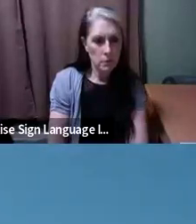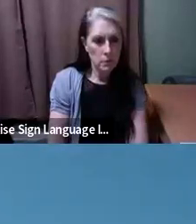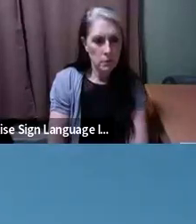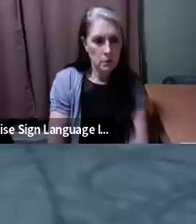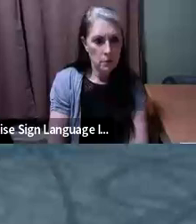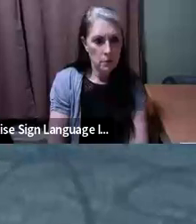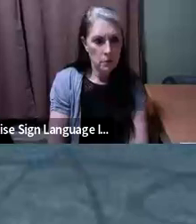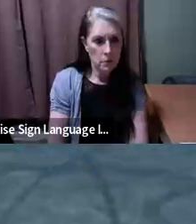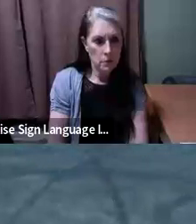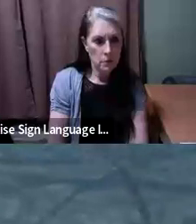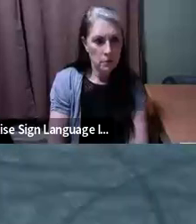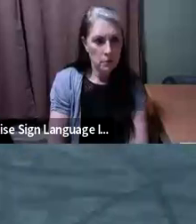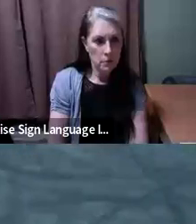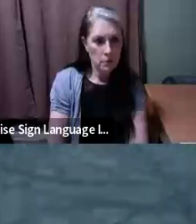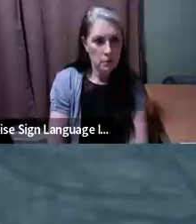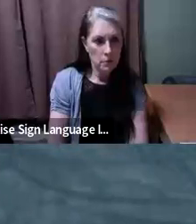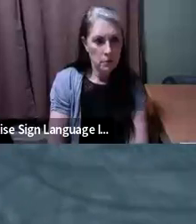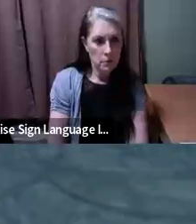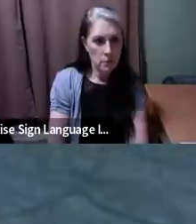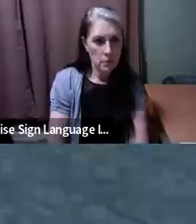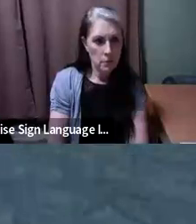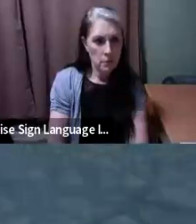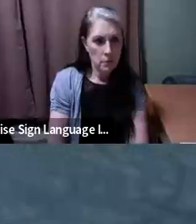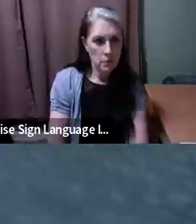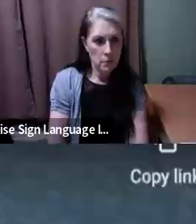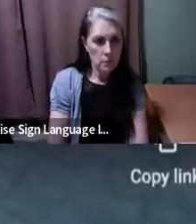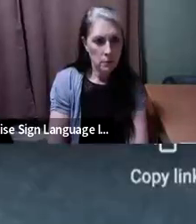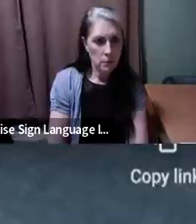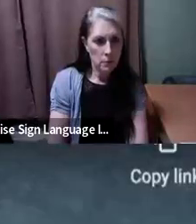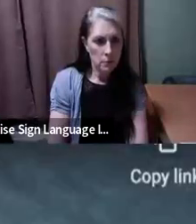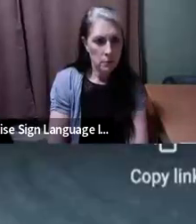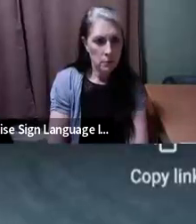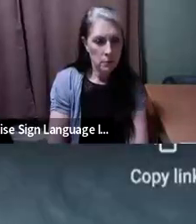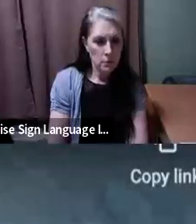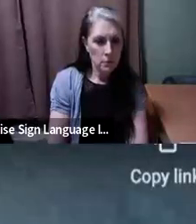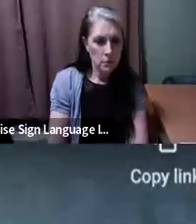overhead. Another quick shot from up above.